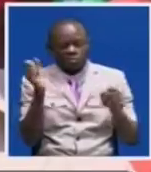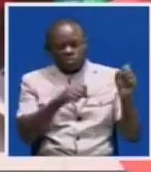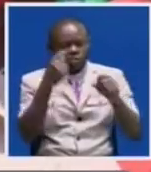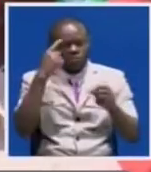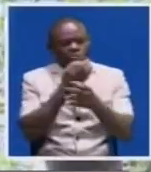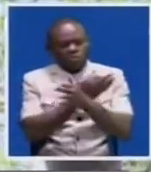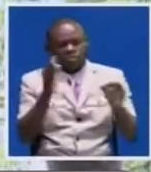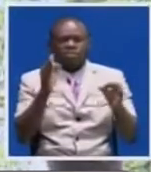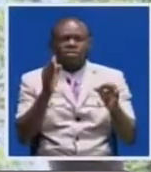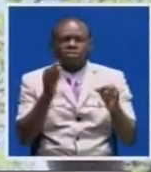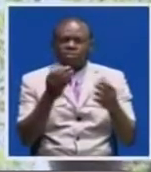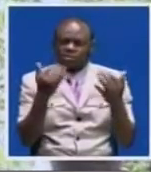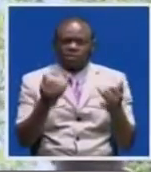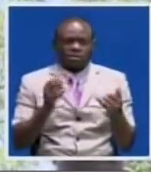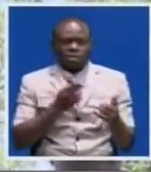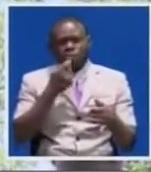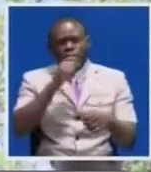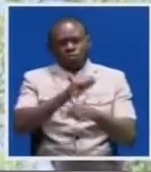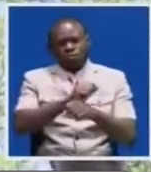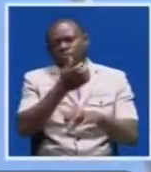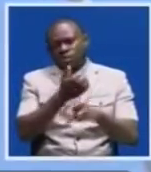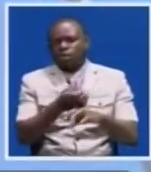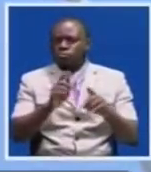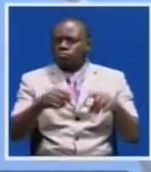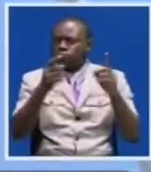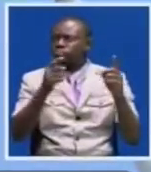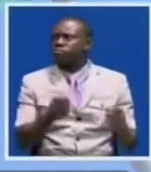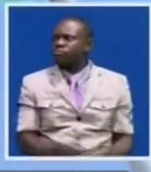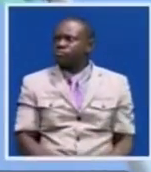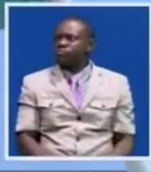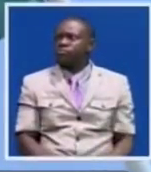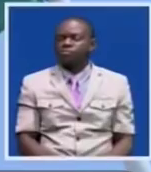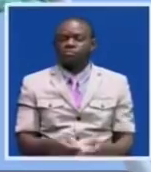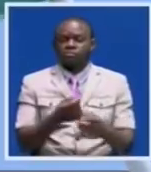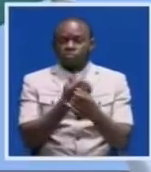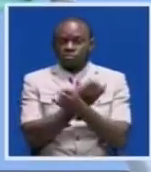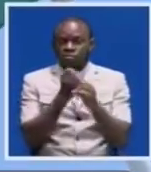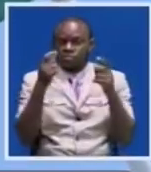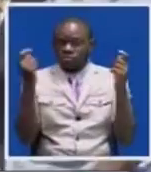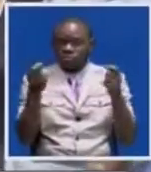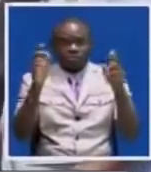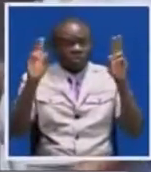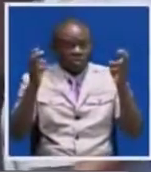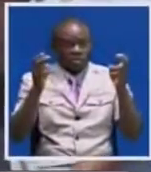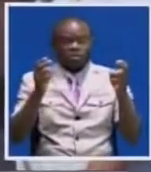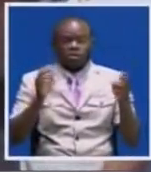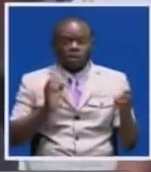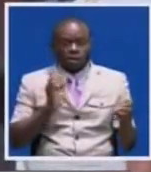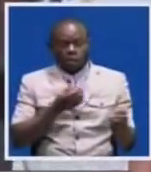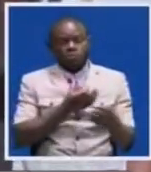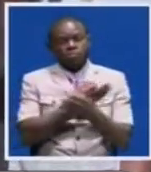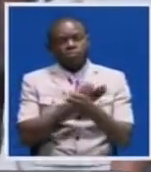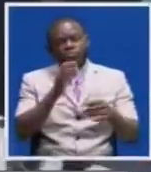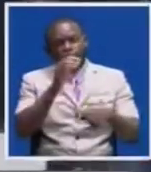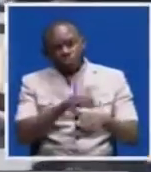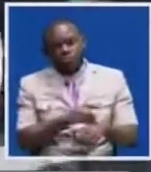make their money. Zambia's 55th independence anniversary has been held under the theme, Our Freedom, Our Country, Our